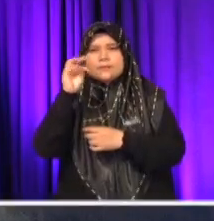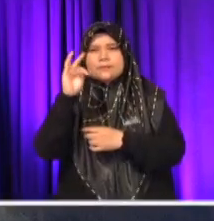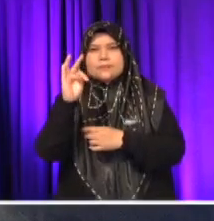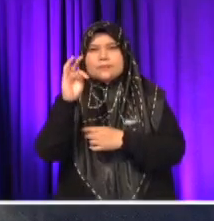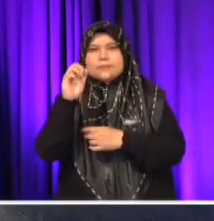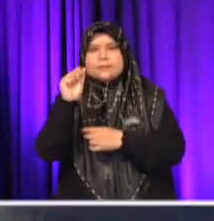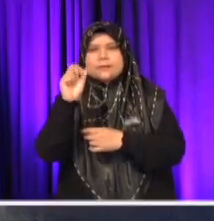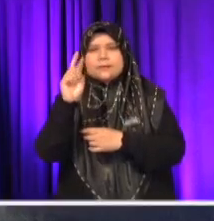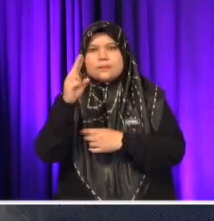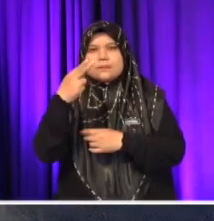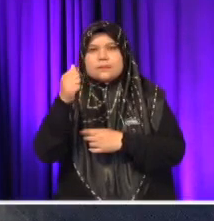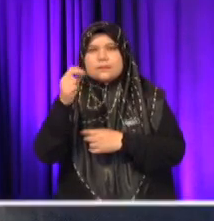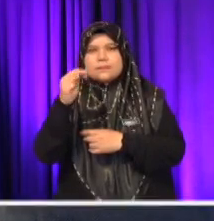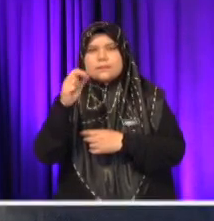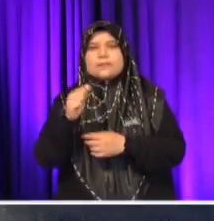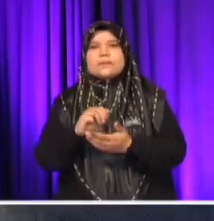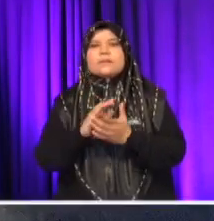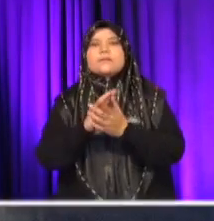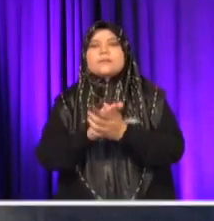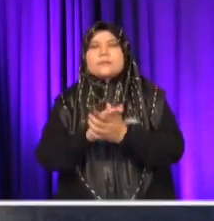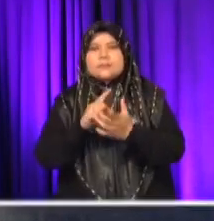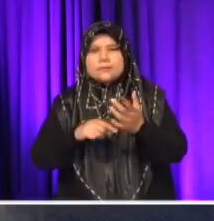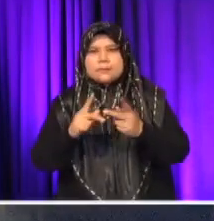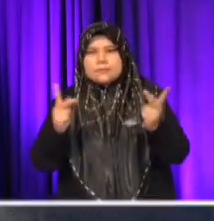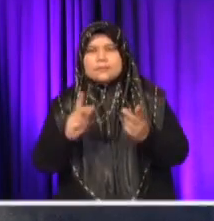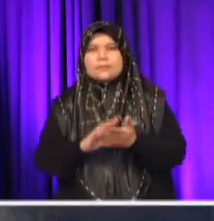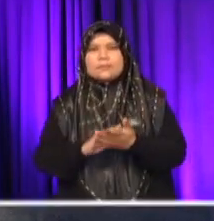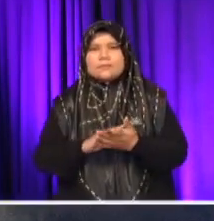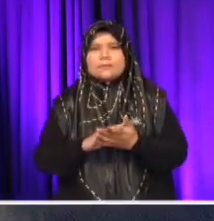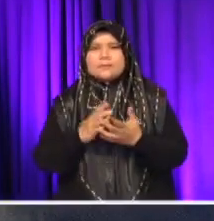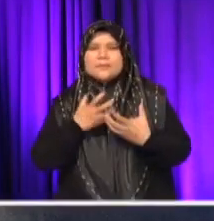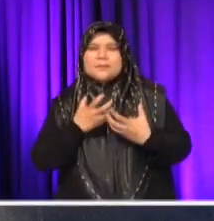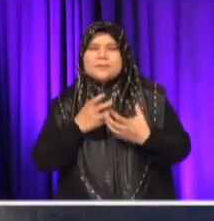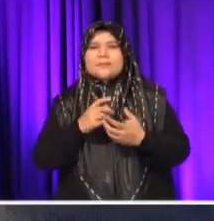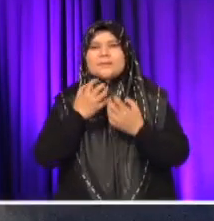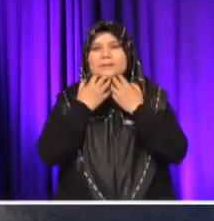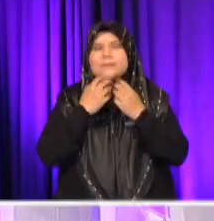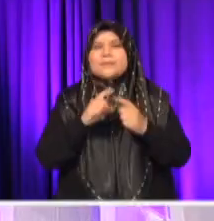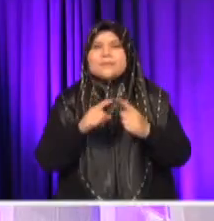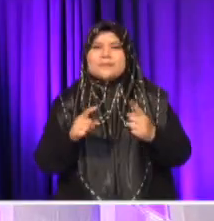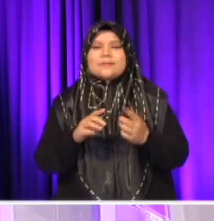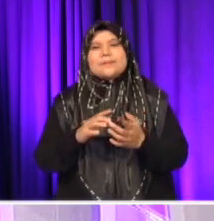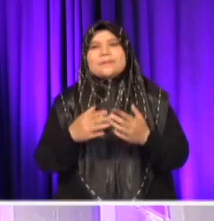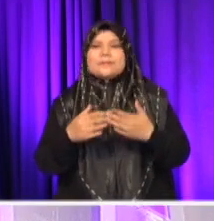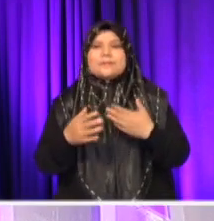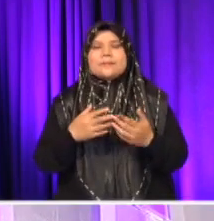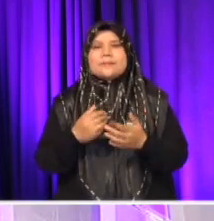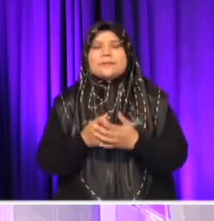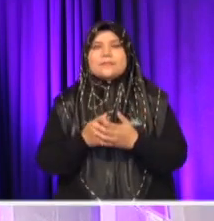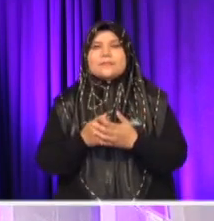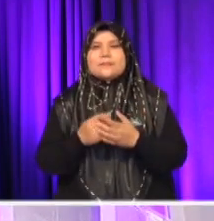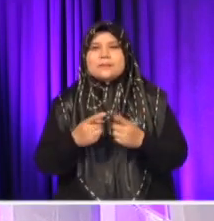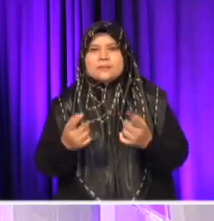you? I'm doing good. How are you? I'm good. A bit nervous, but I'm good. A bit nervous. It's okay. It's normal. I'm nervous as well. But before we proceed